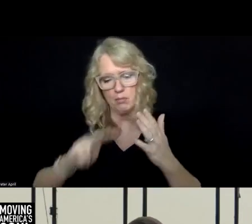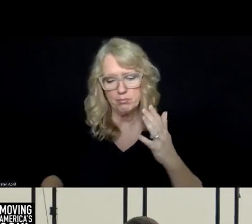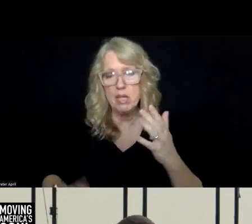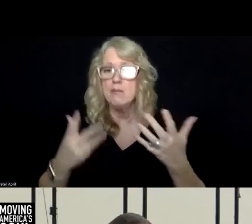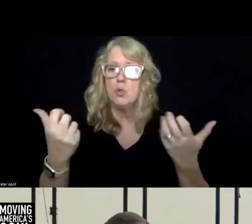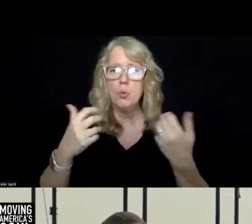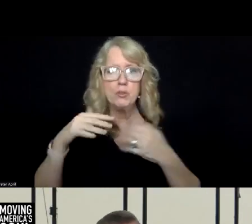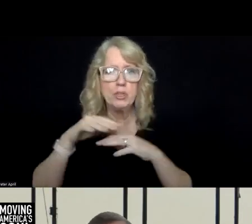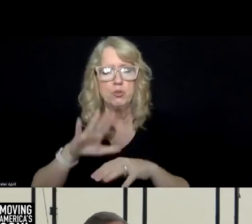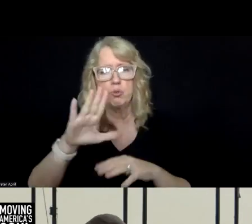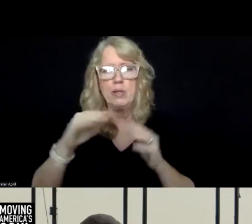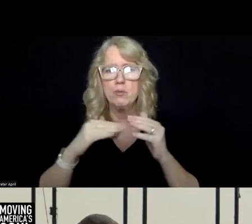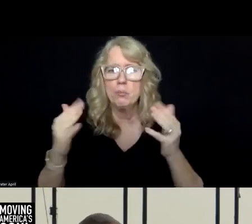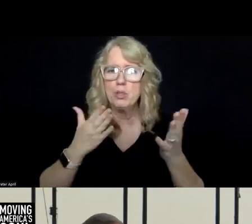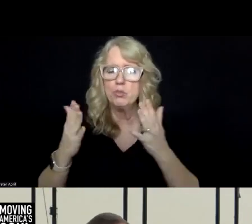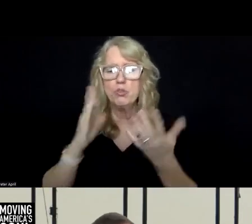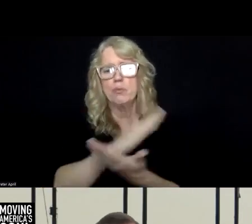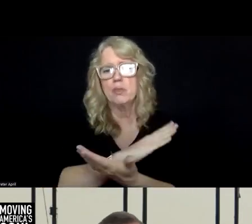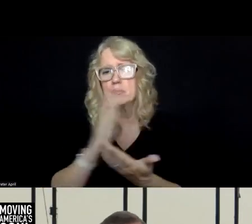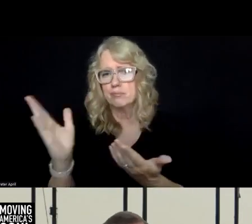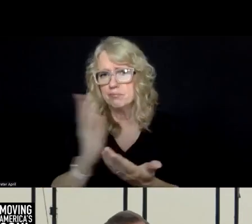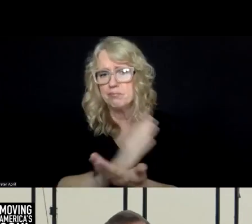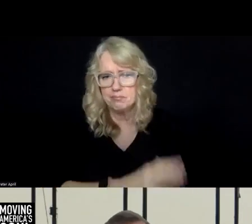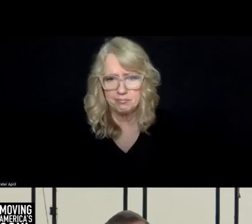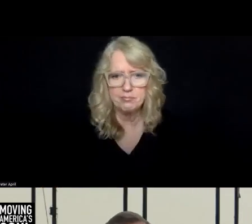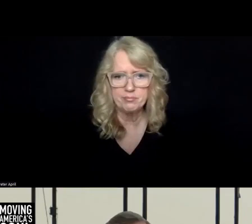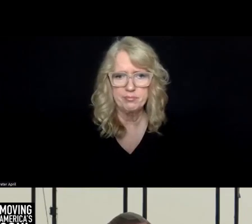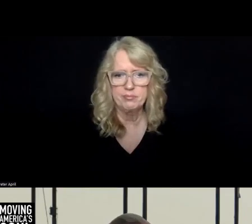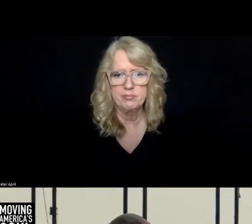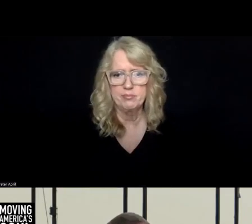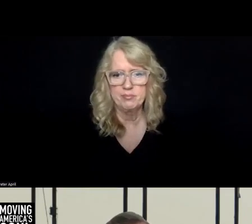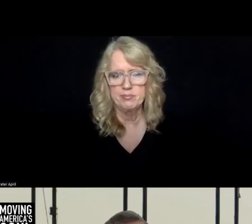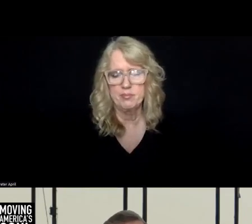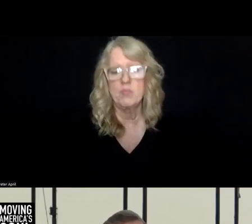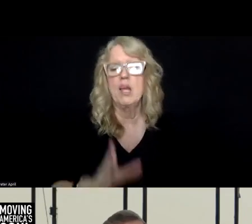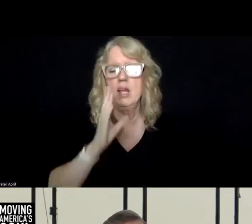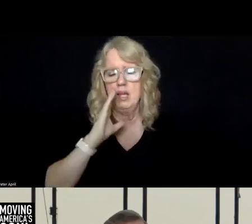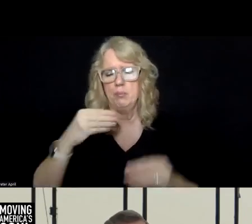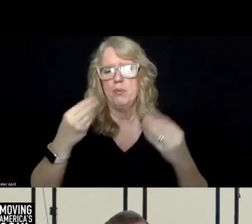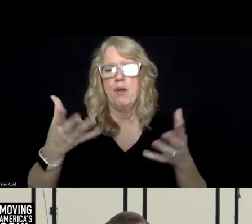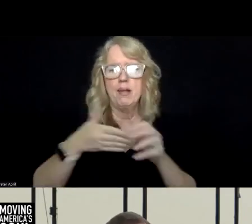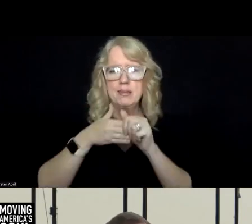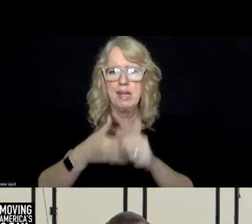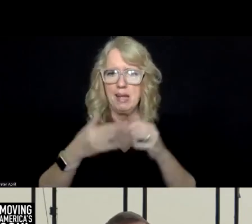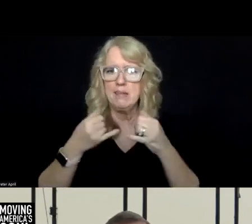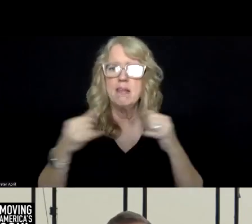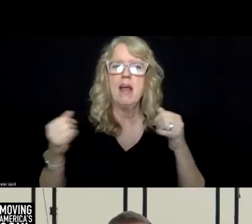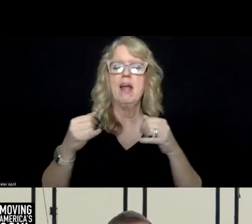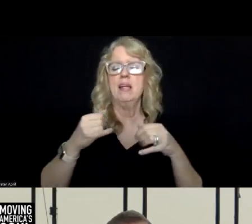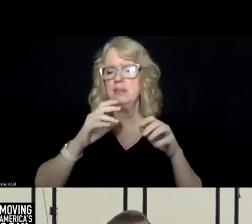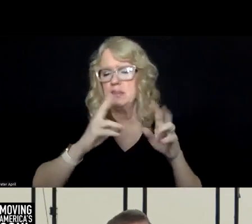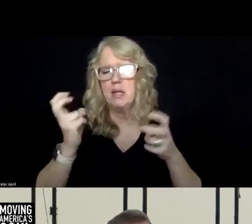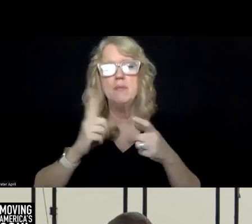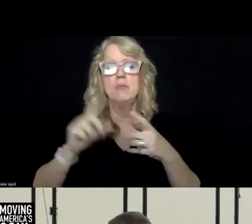integrating peer services across the spectrum. It provides critical guidelines. The issue brief offers